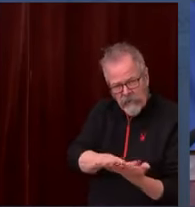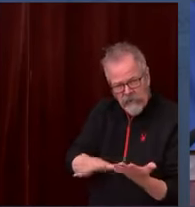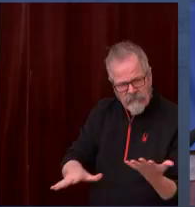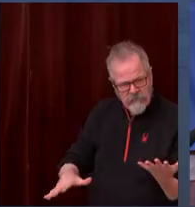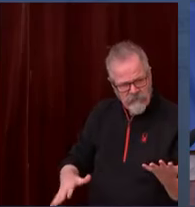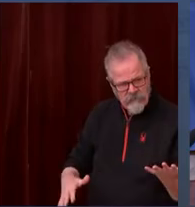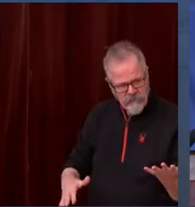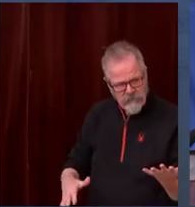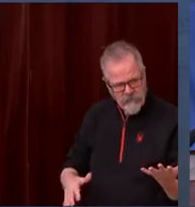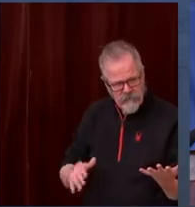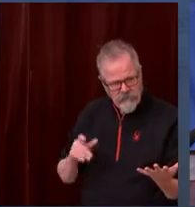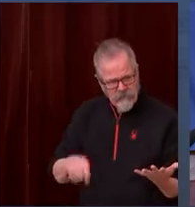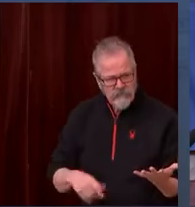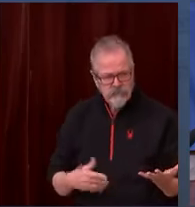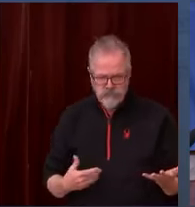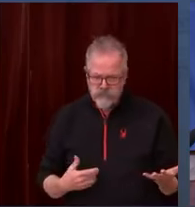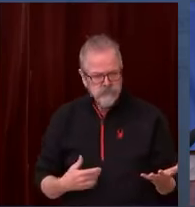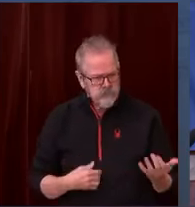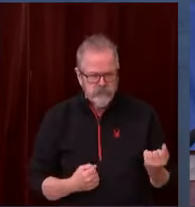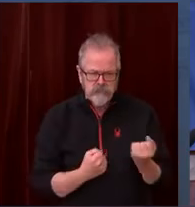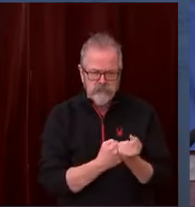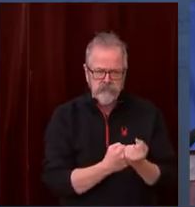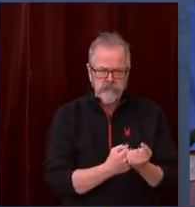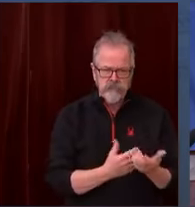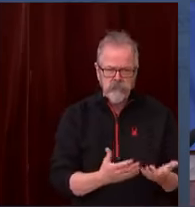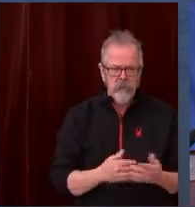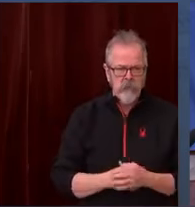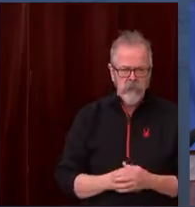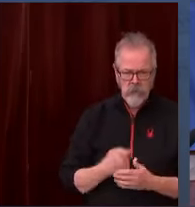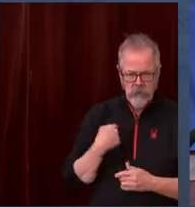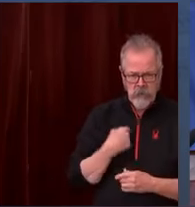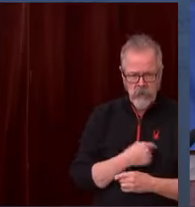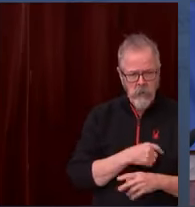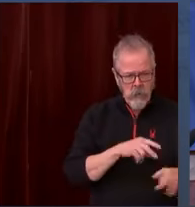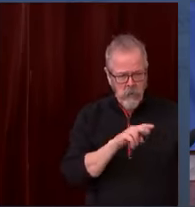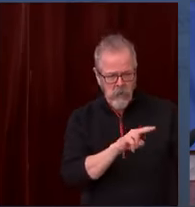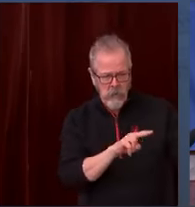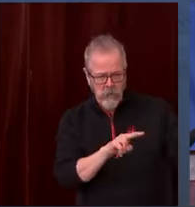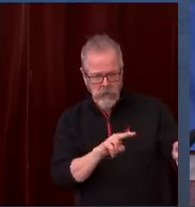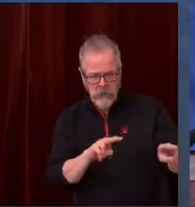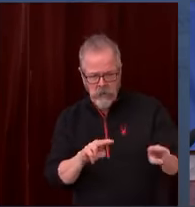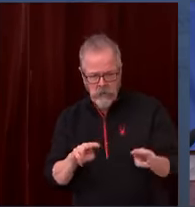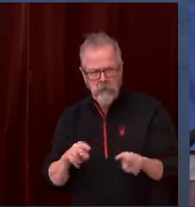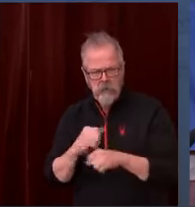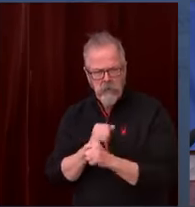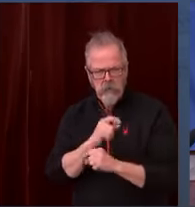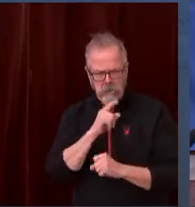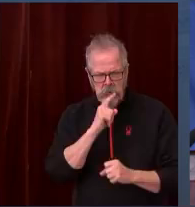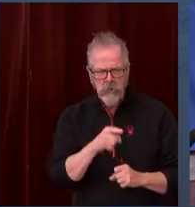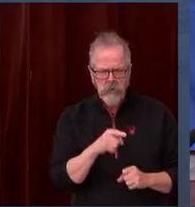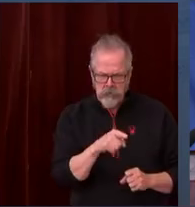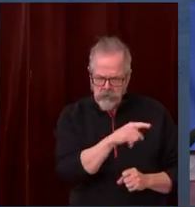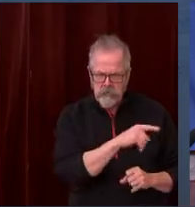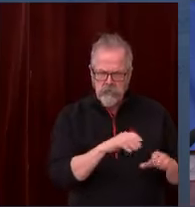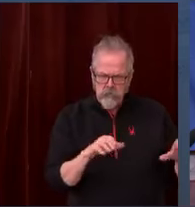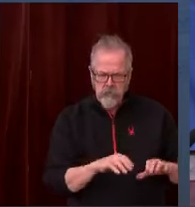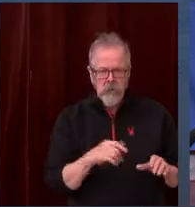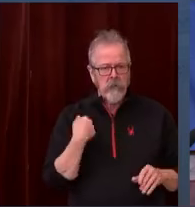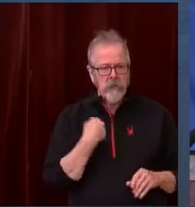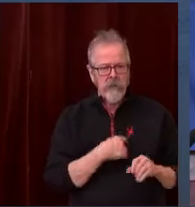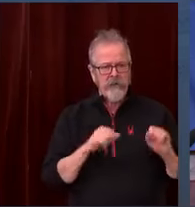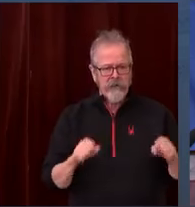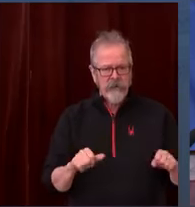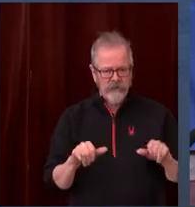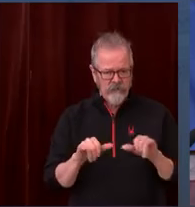aspects of how racism have caused ingrained losses of opportunity in our